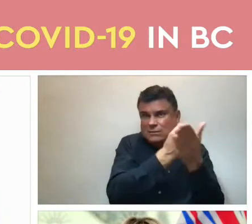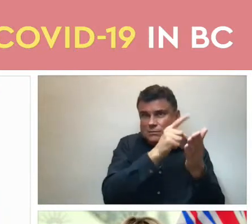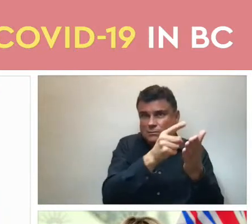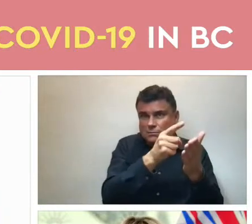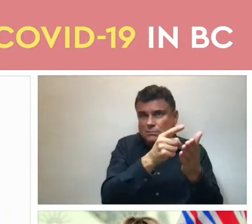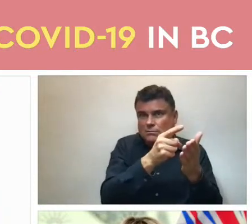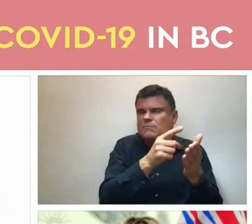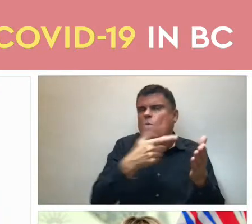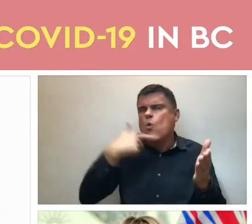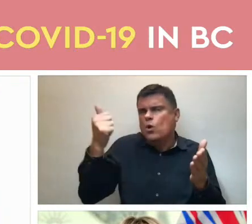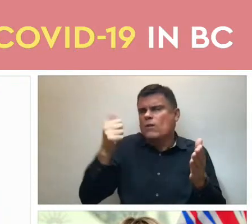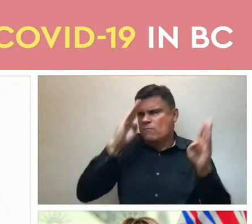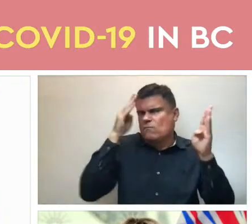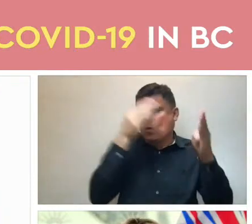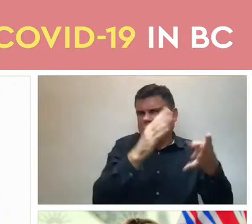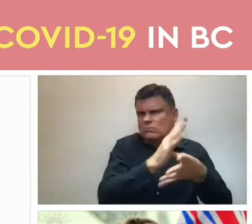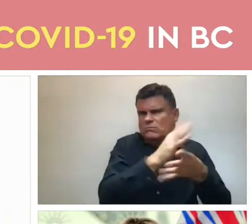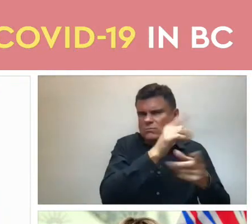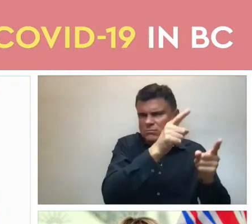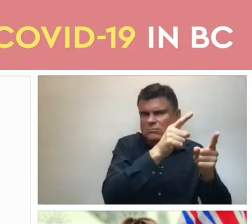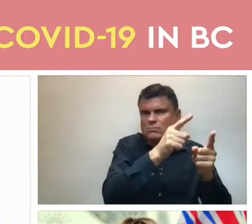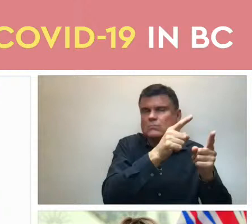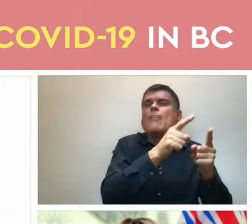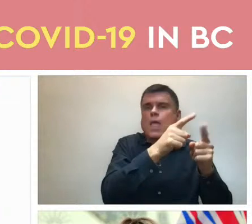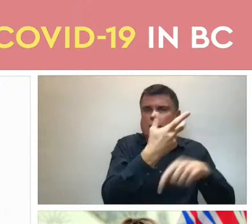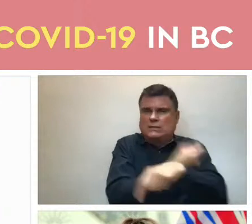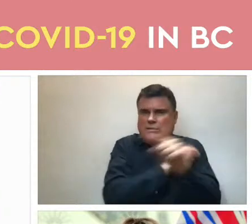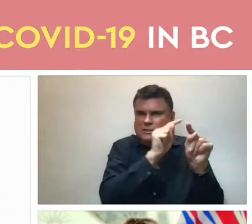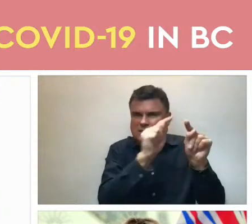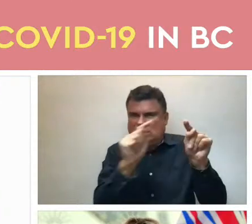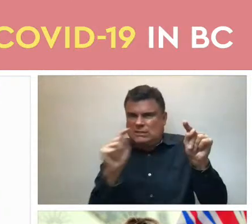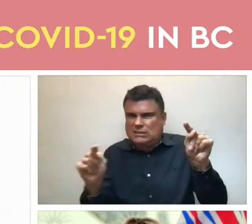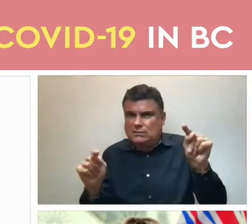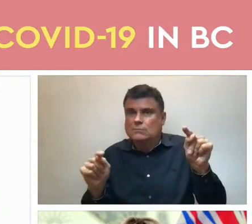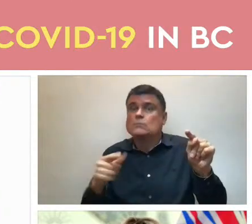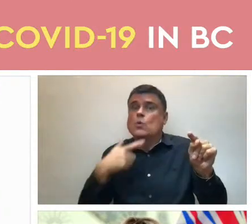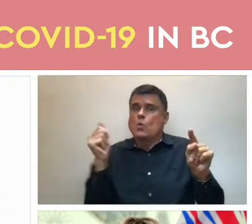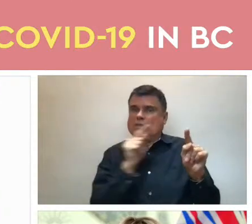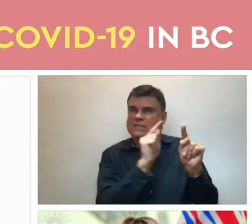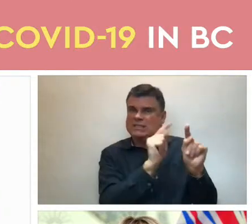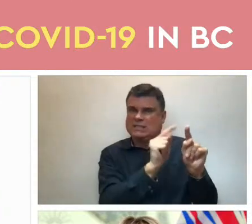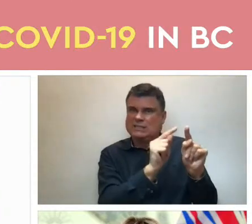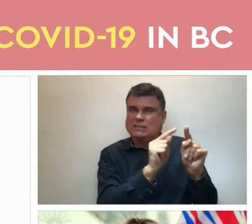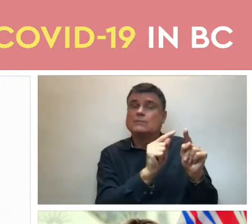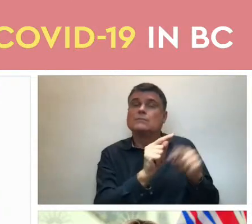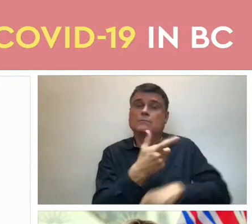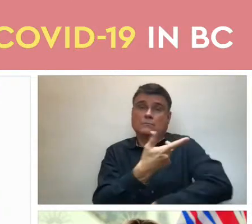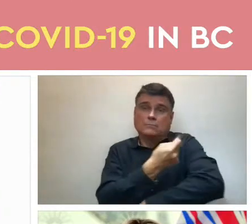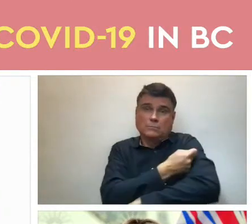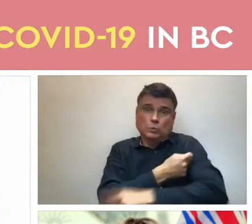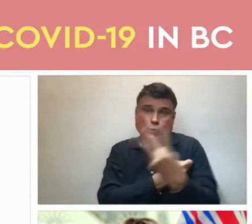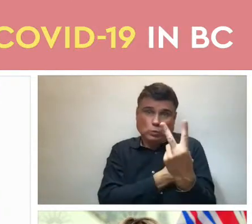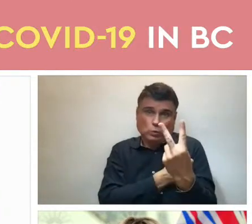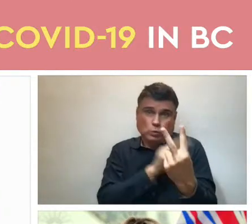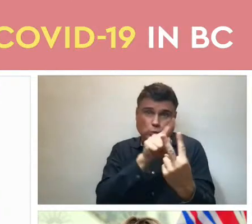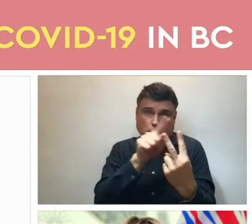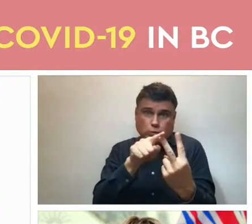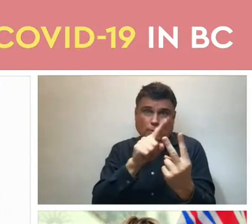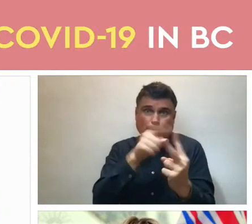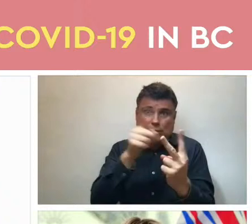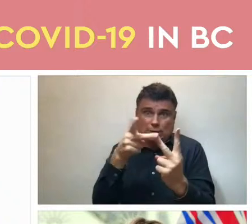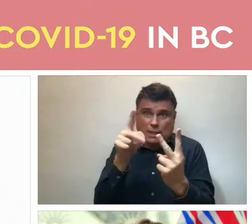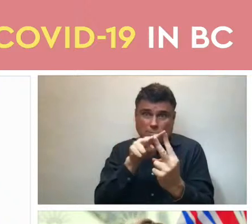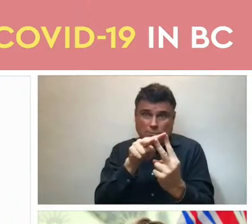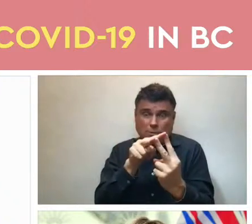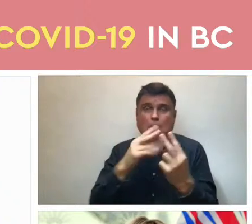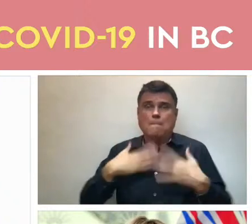But it really showed us that it was older people who don't mount as strong an immune response that we were seeing breakthrough cases